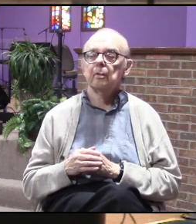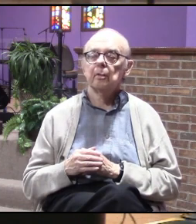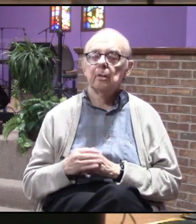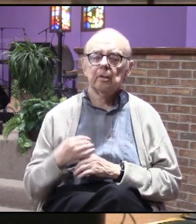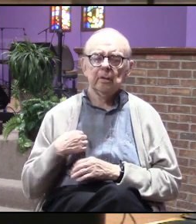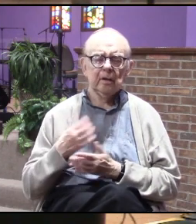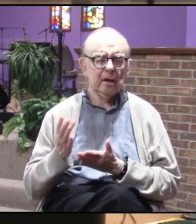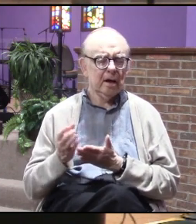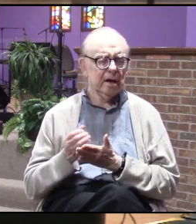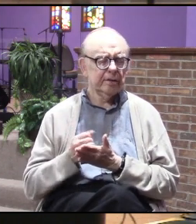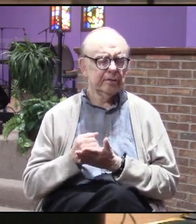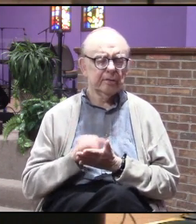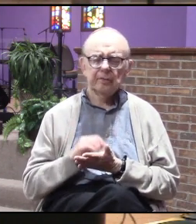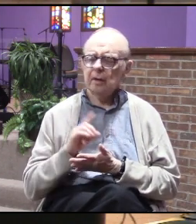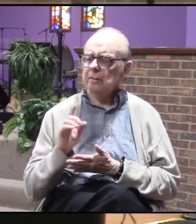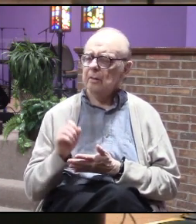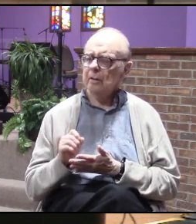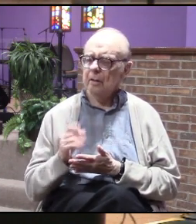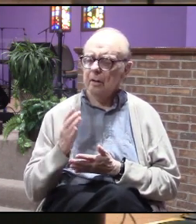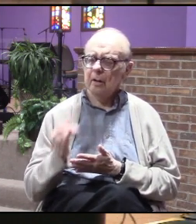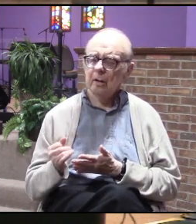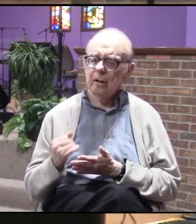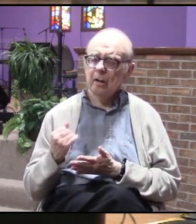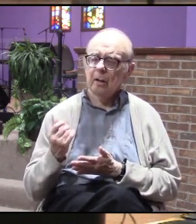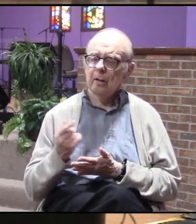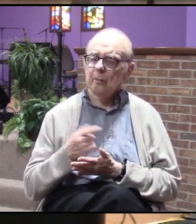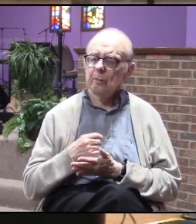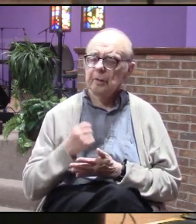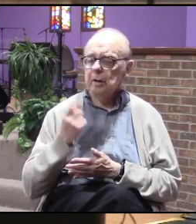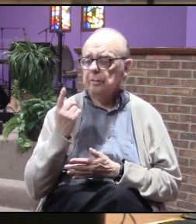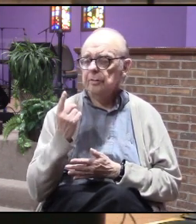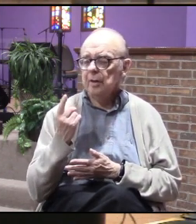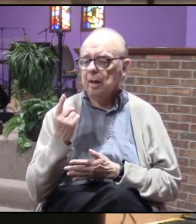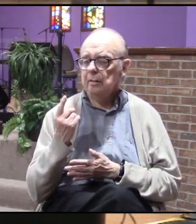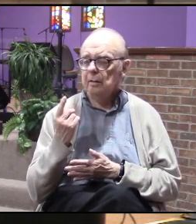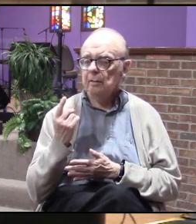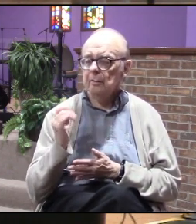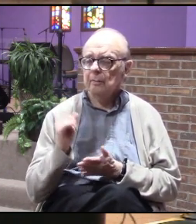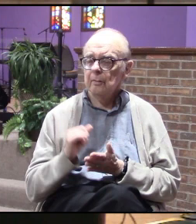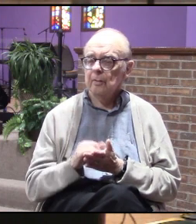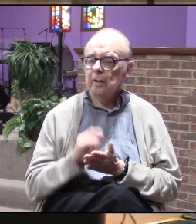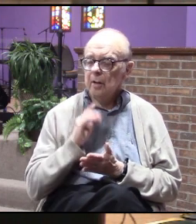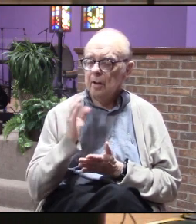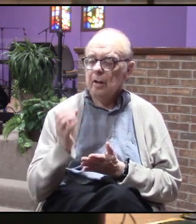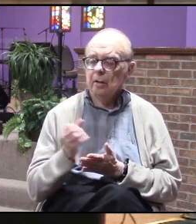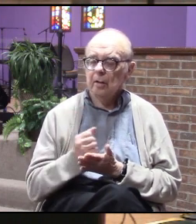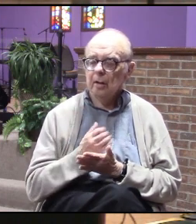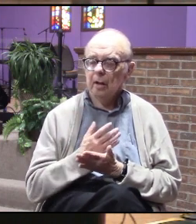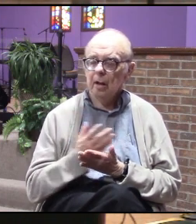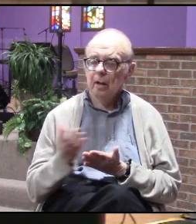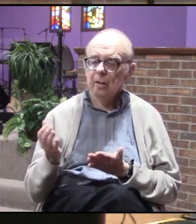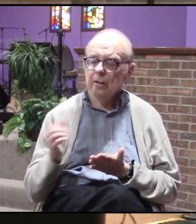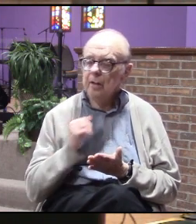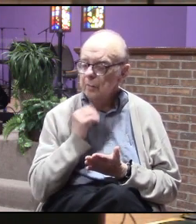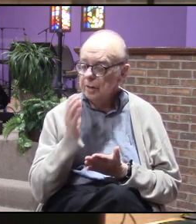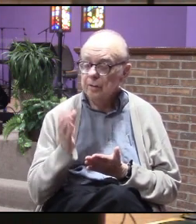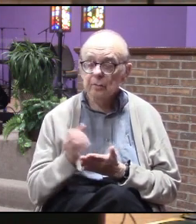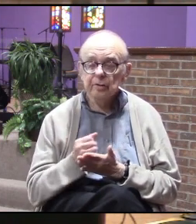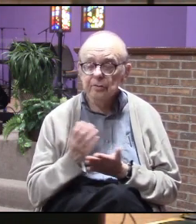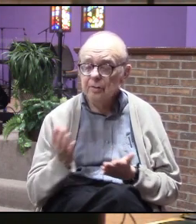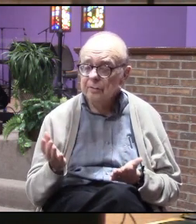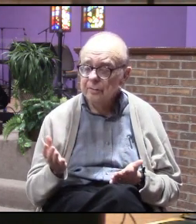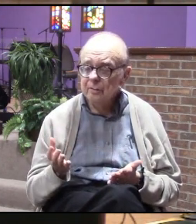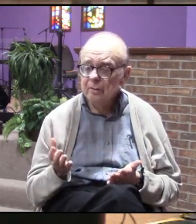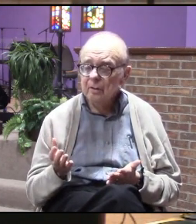What do I deserve? Because when we realize that we're receiving something that we don't